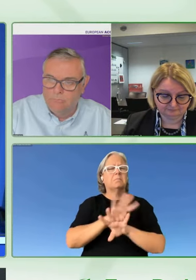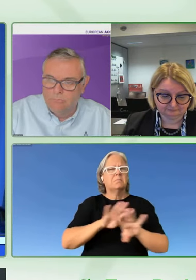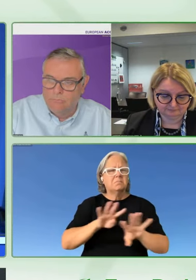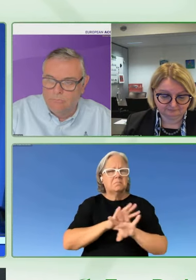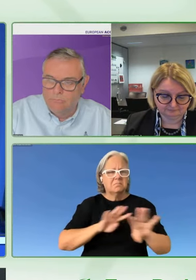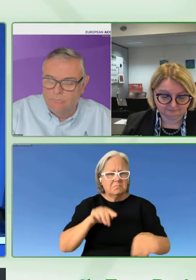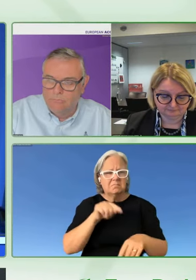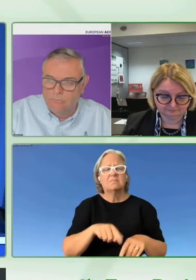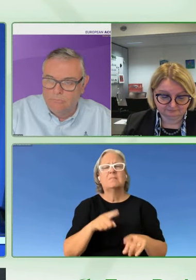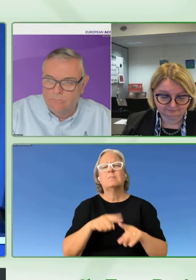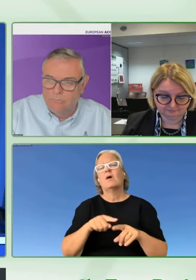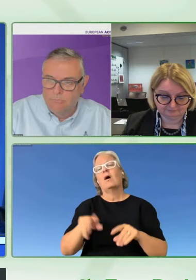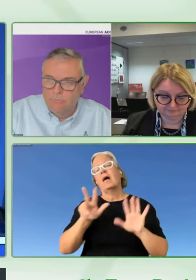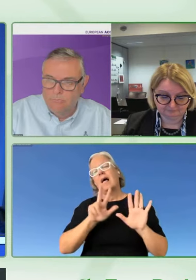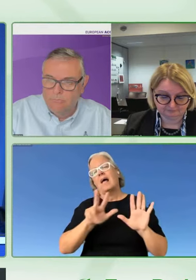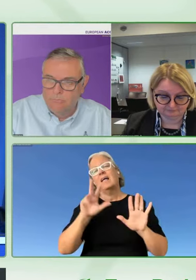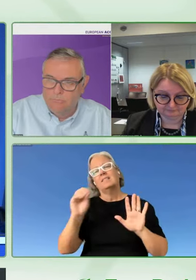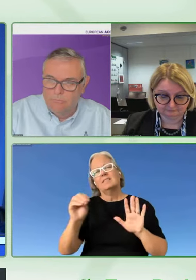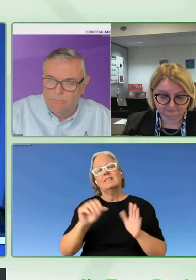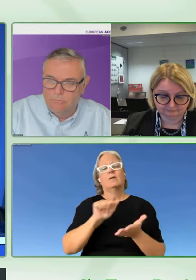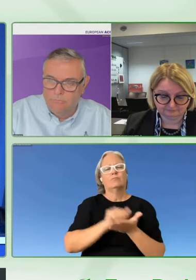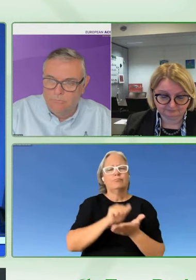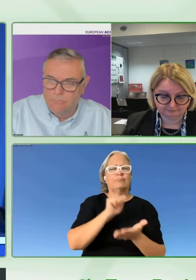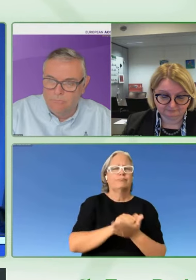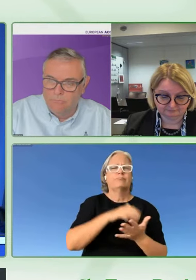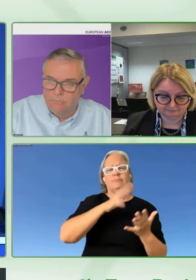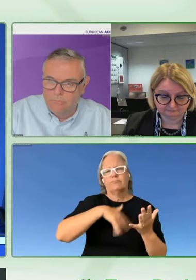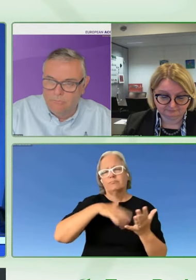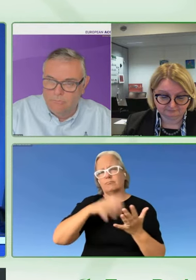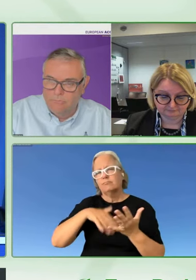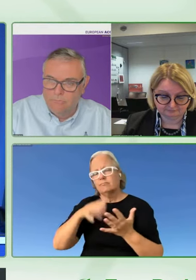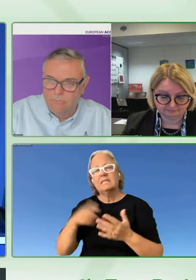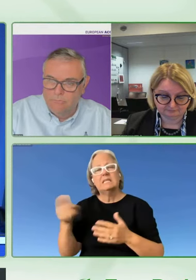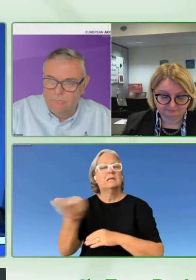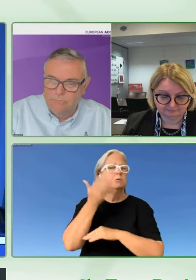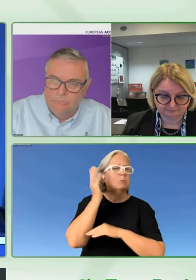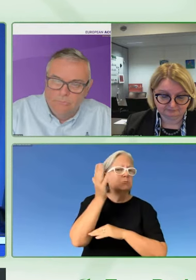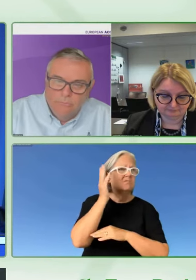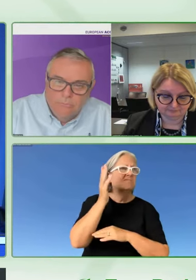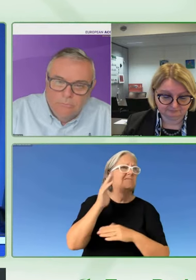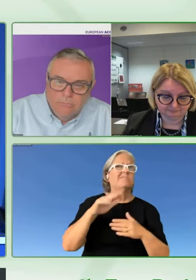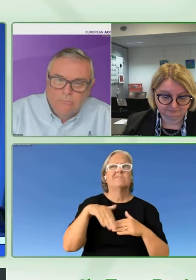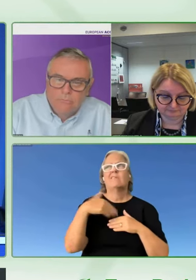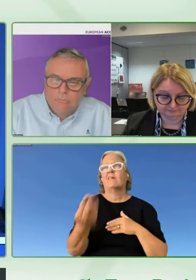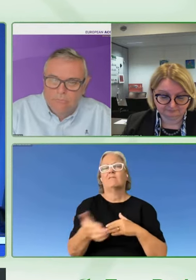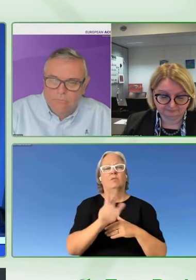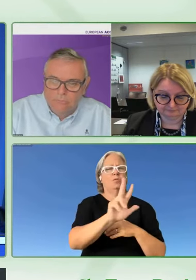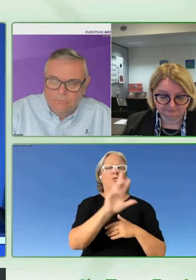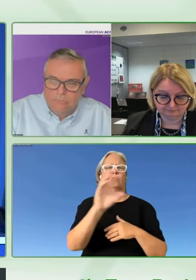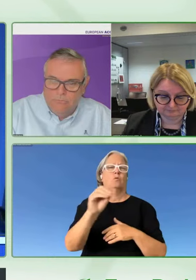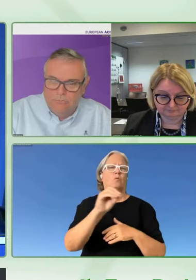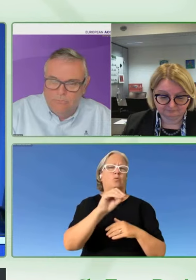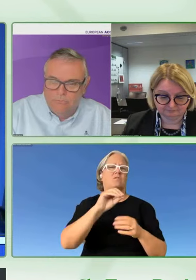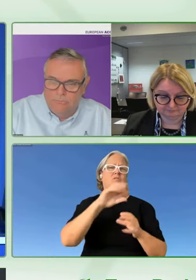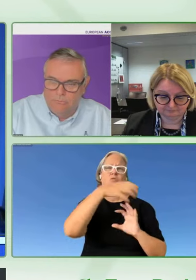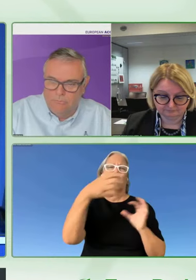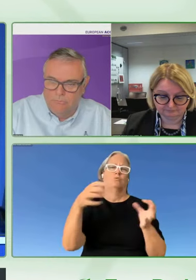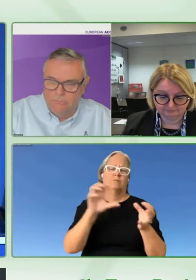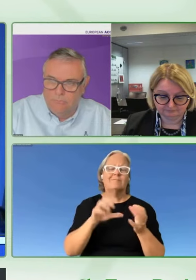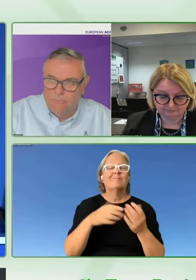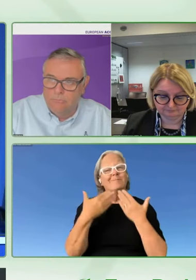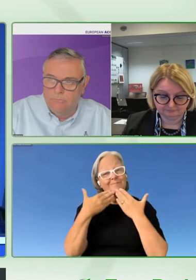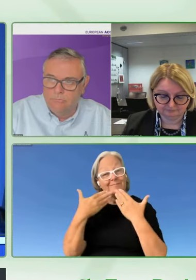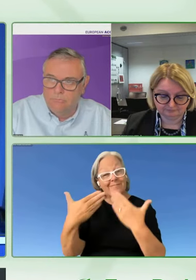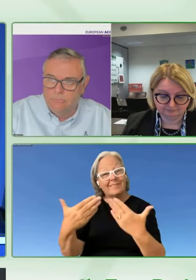and articles, and he has lectured in more than 30 countries. So, thank you